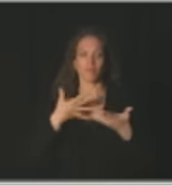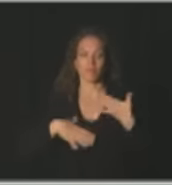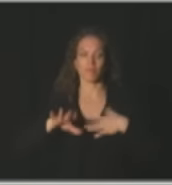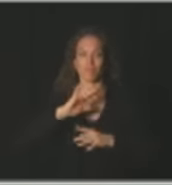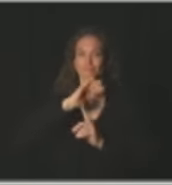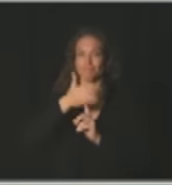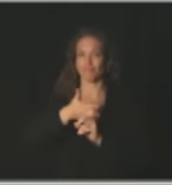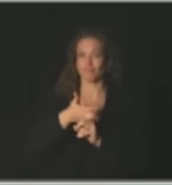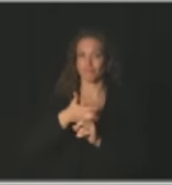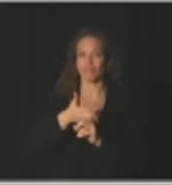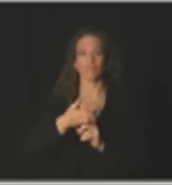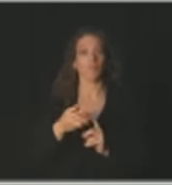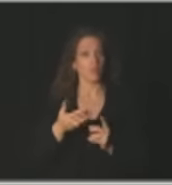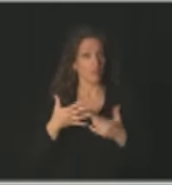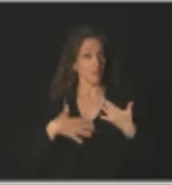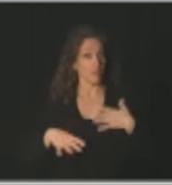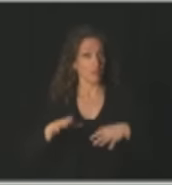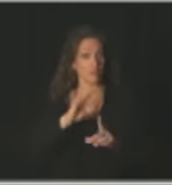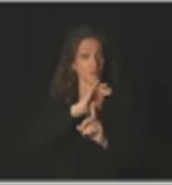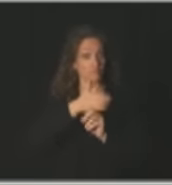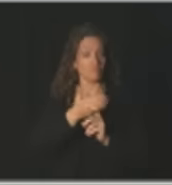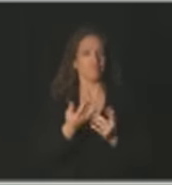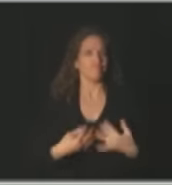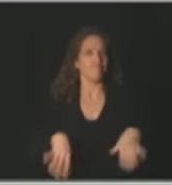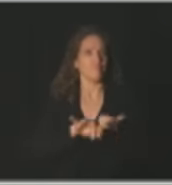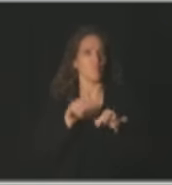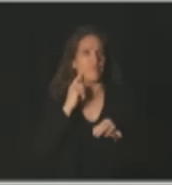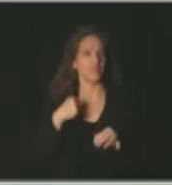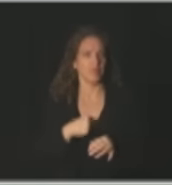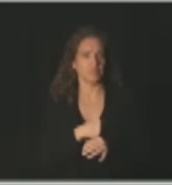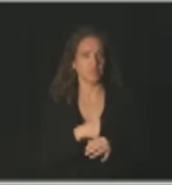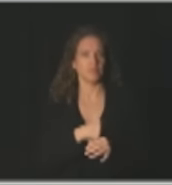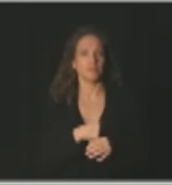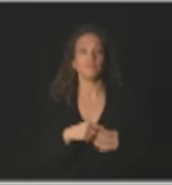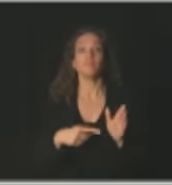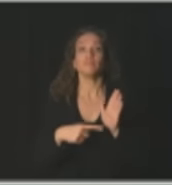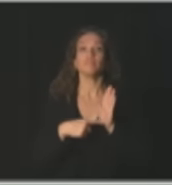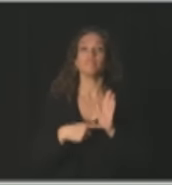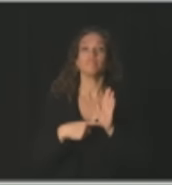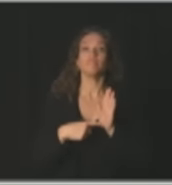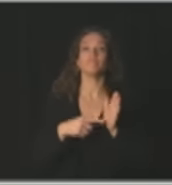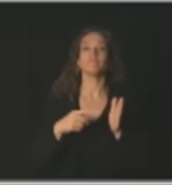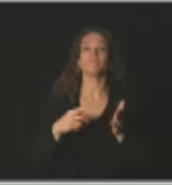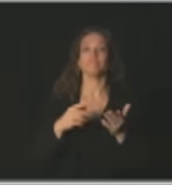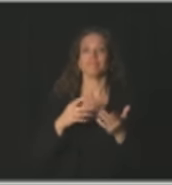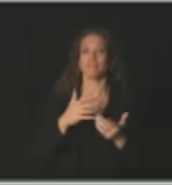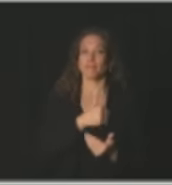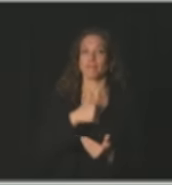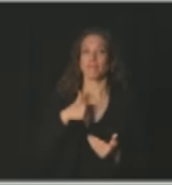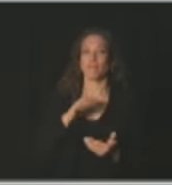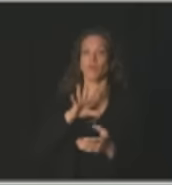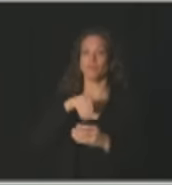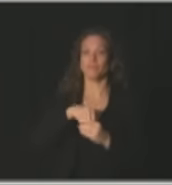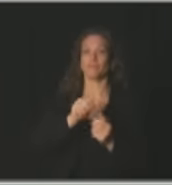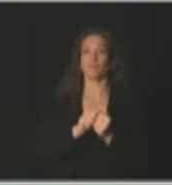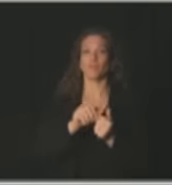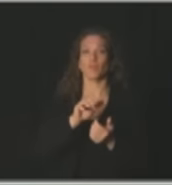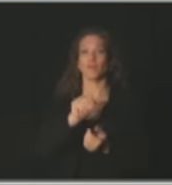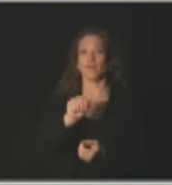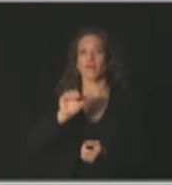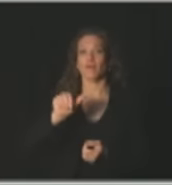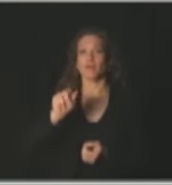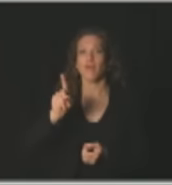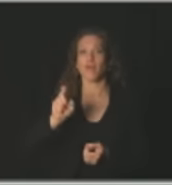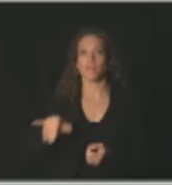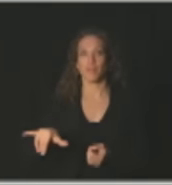academic costume is important to us, for it signifies membership in the academy, the community of